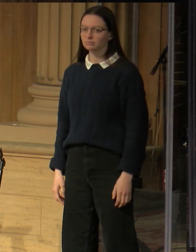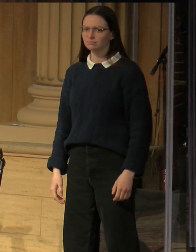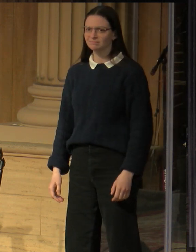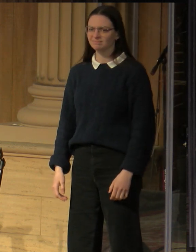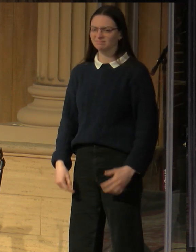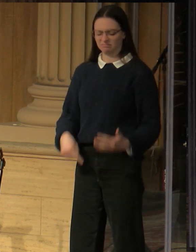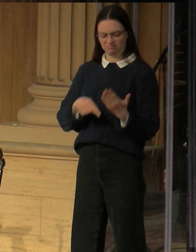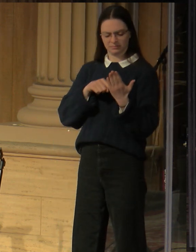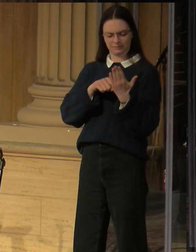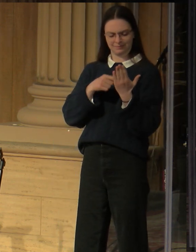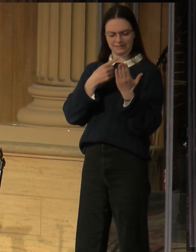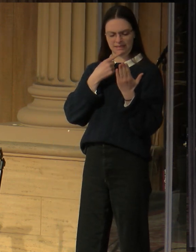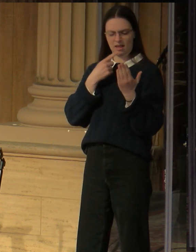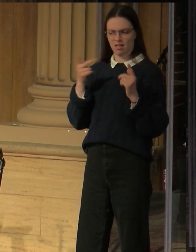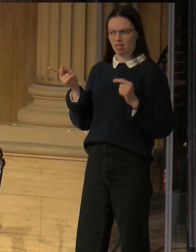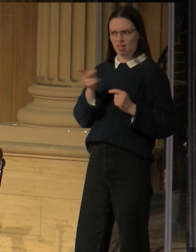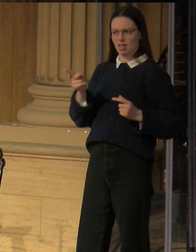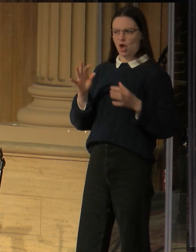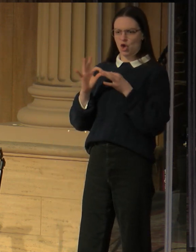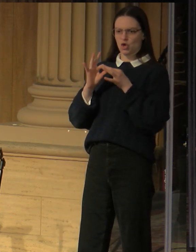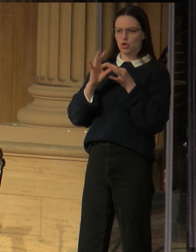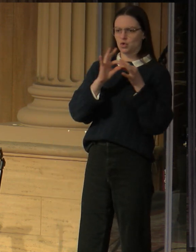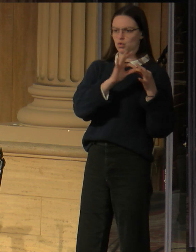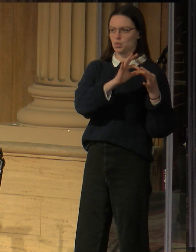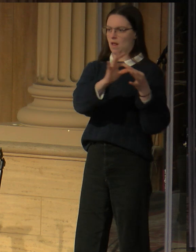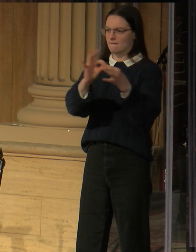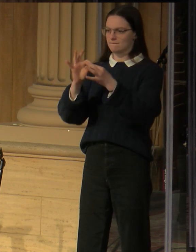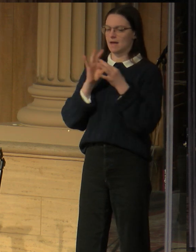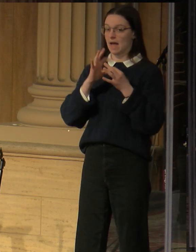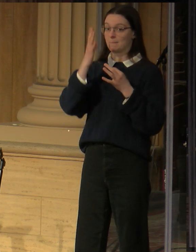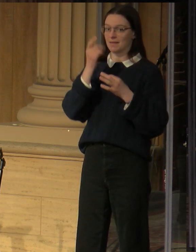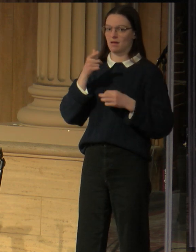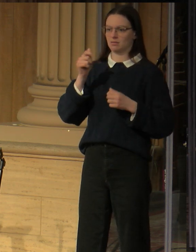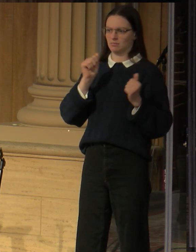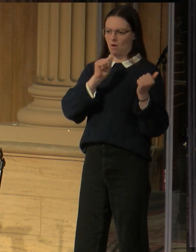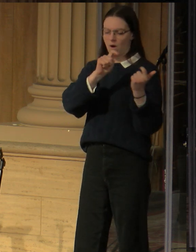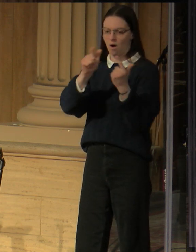together unified in their hatred for Jesus.